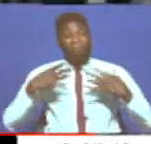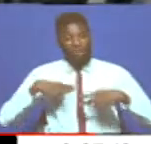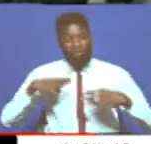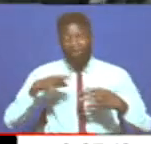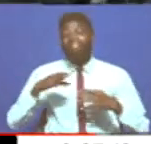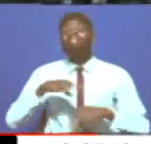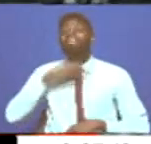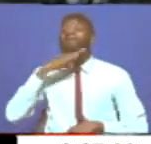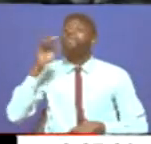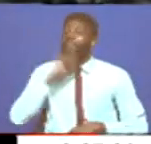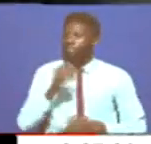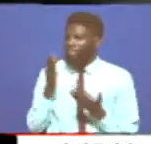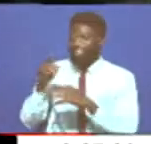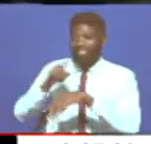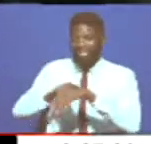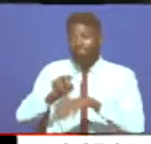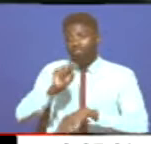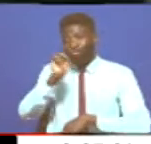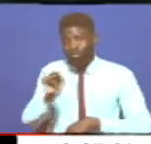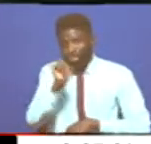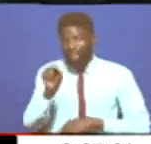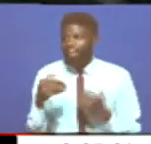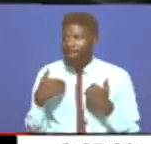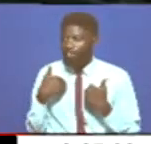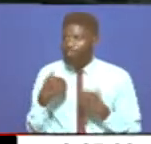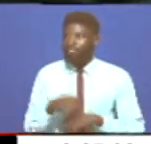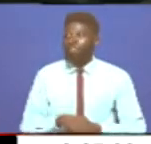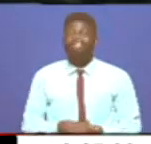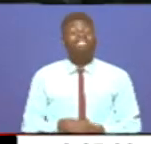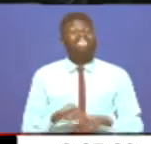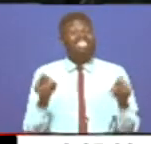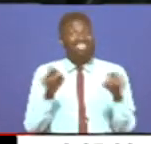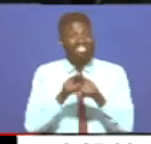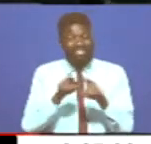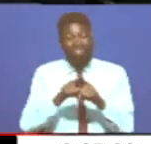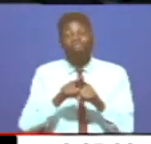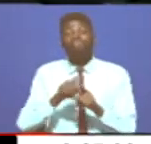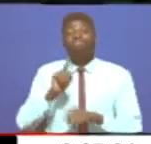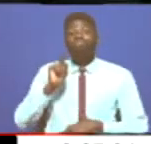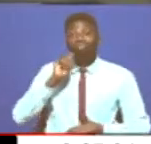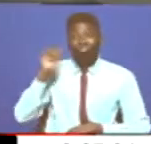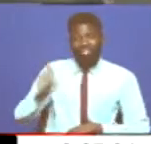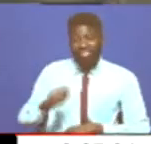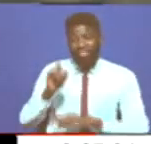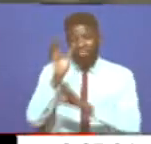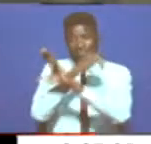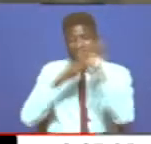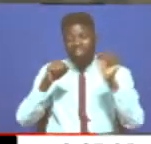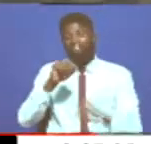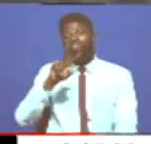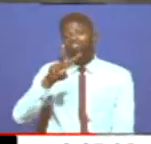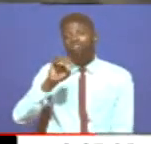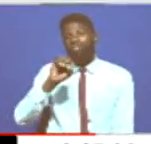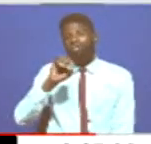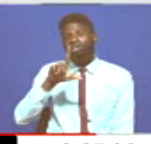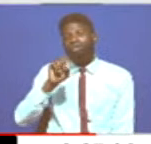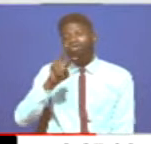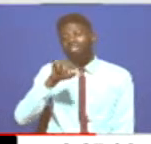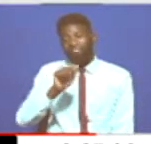attack. Ukraine President Volodymyr Zelensky, who is in hiding, warned Russia against bombing the nuclear